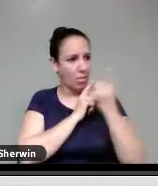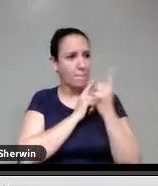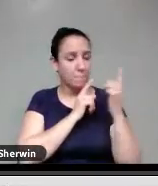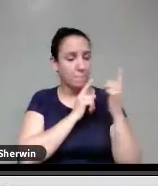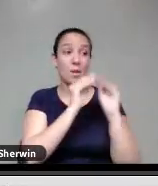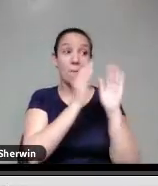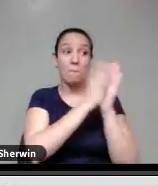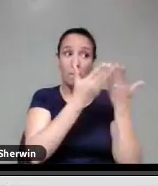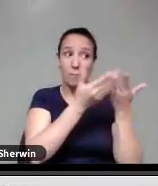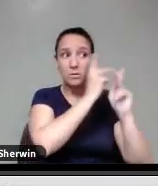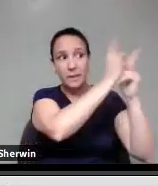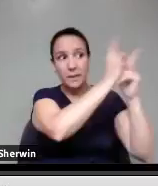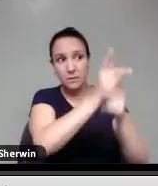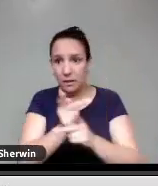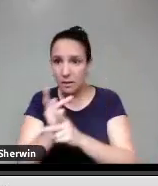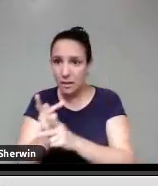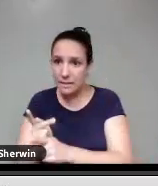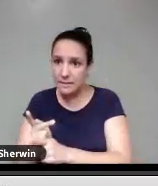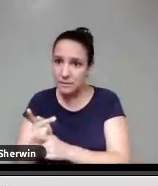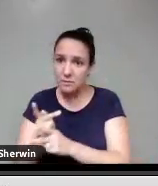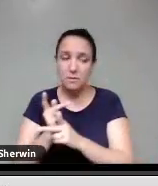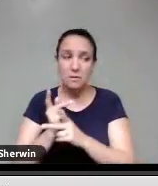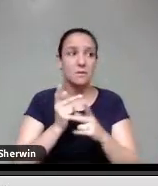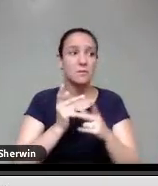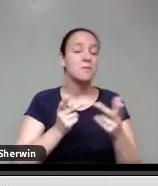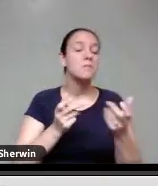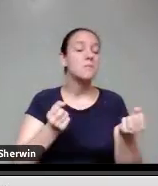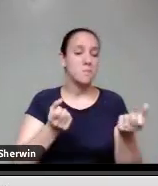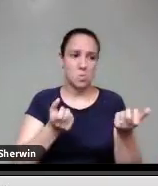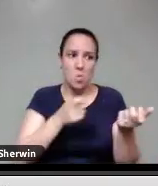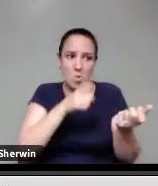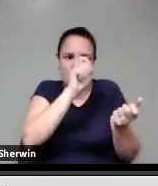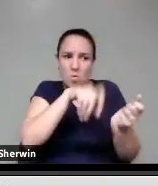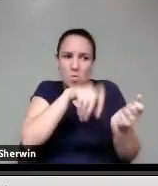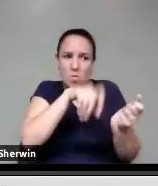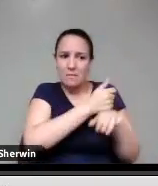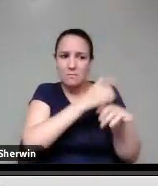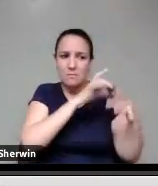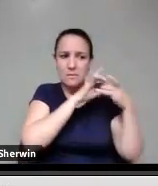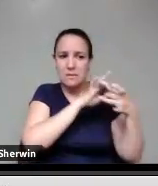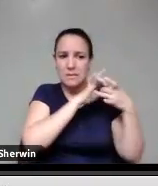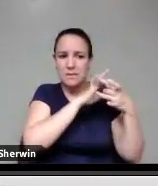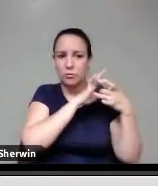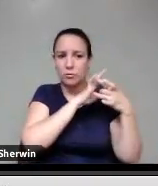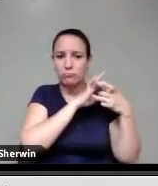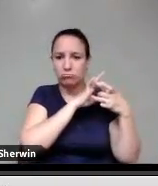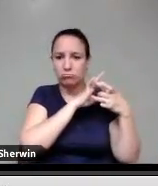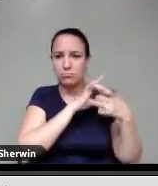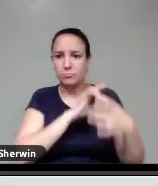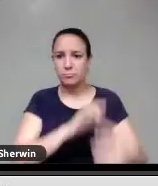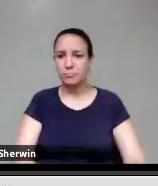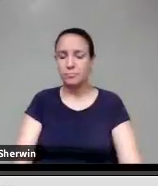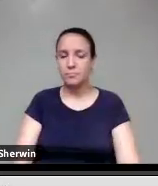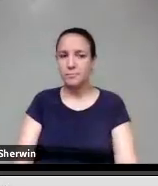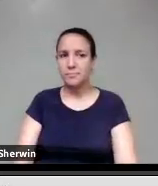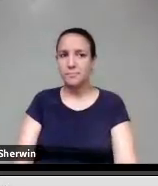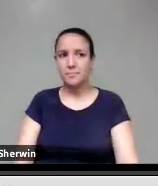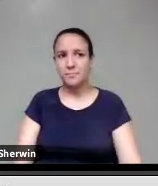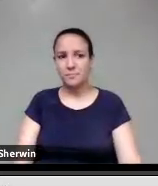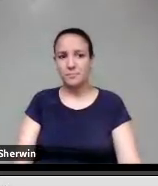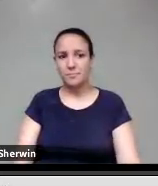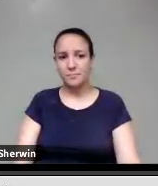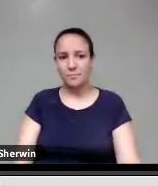things, more use because they feel that personal connection to you. They feel that involvement no matter who they are. And that means